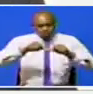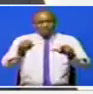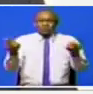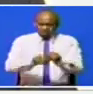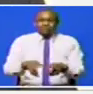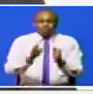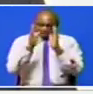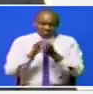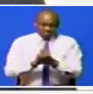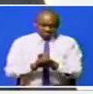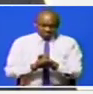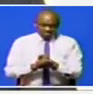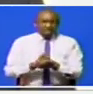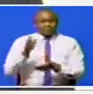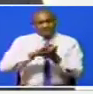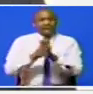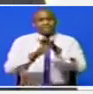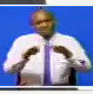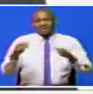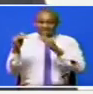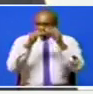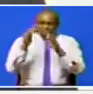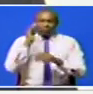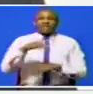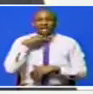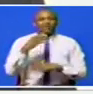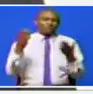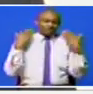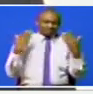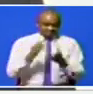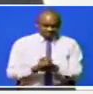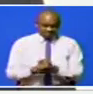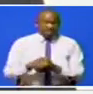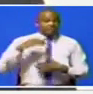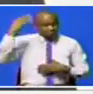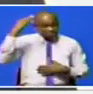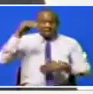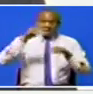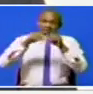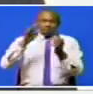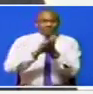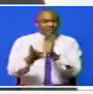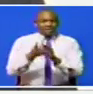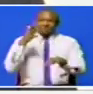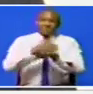impunity and the permanent death of democracy. Future elections will be a sham.